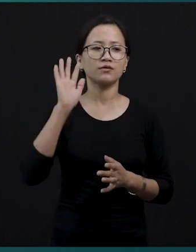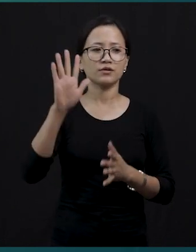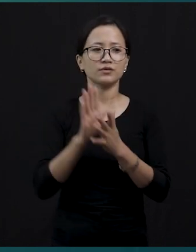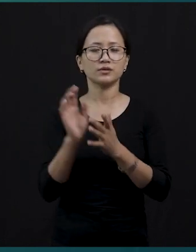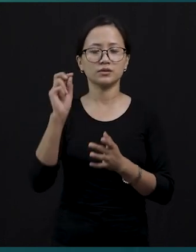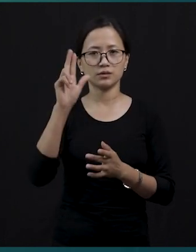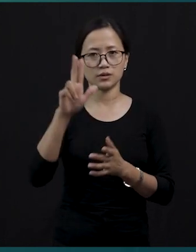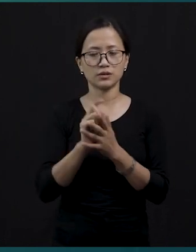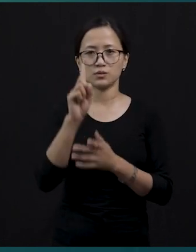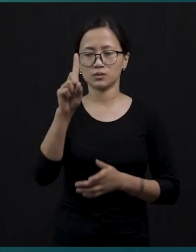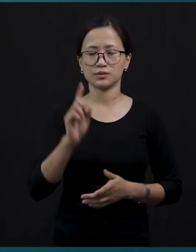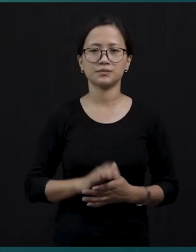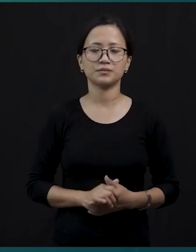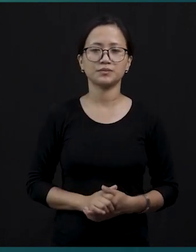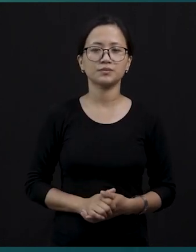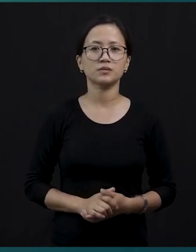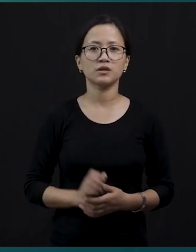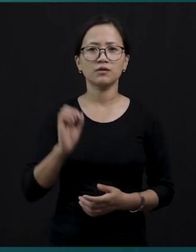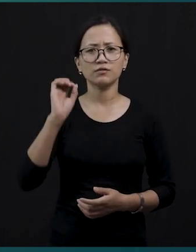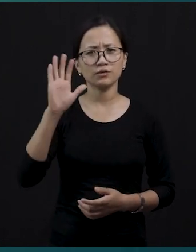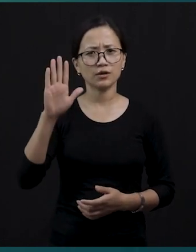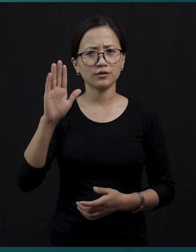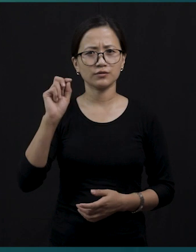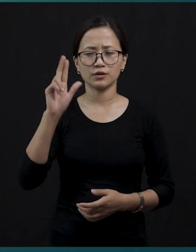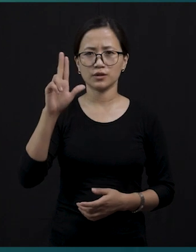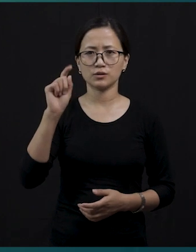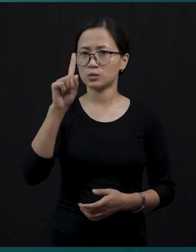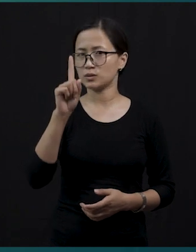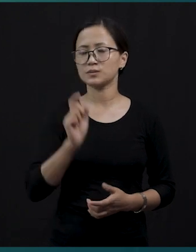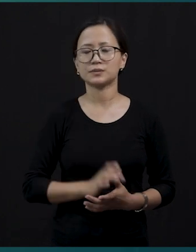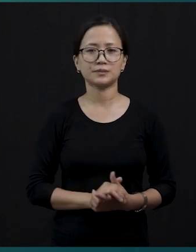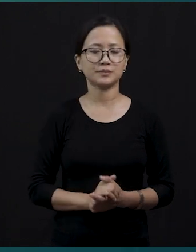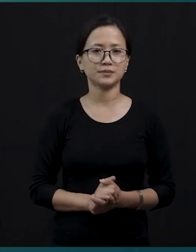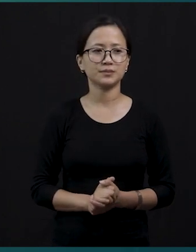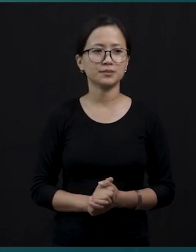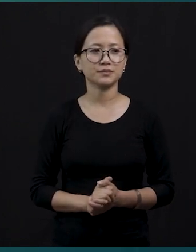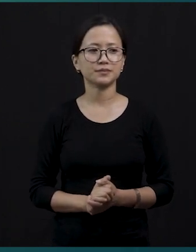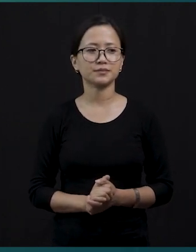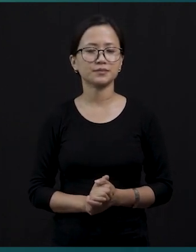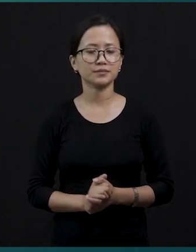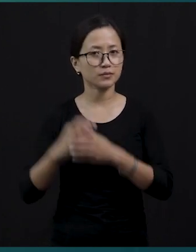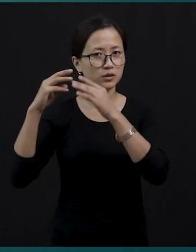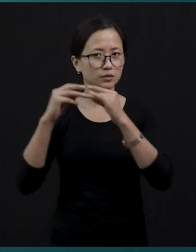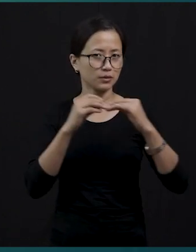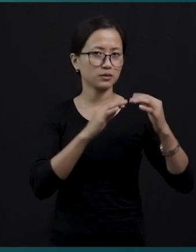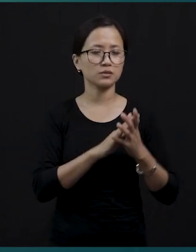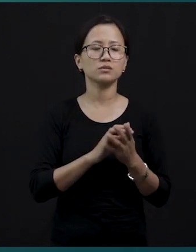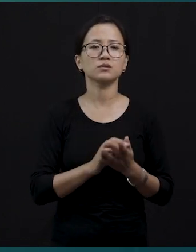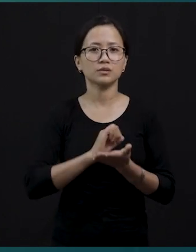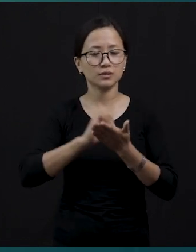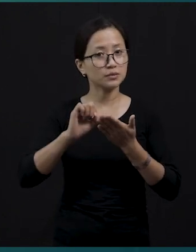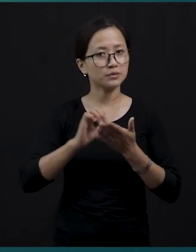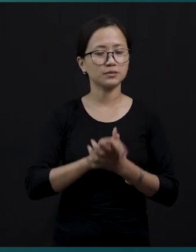581, right? So how you'll write 581, right? Then you have another